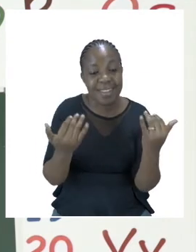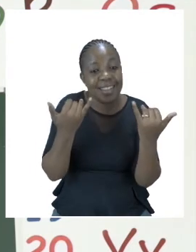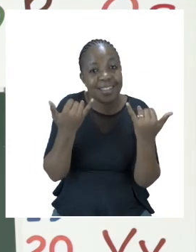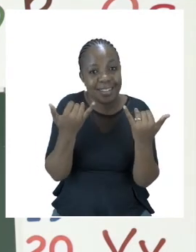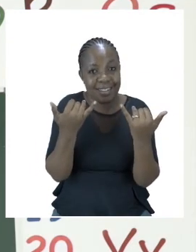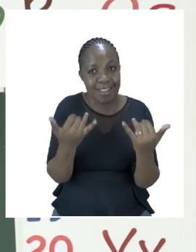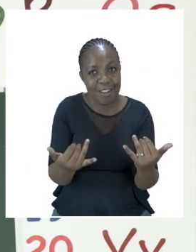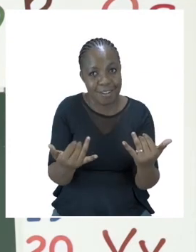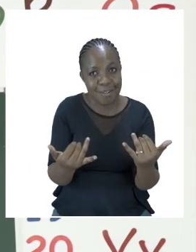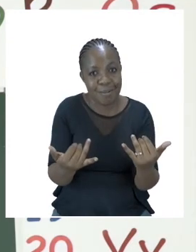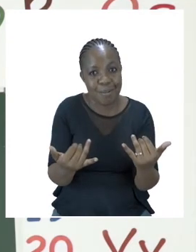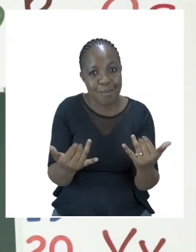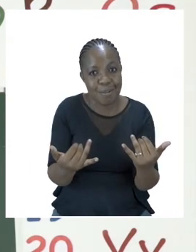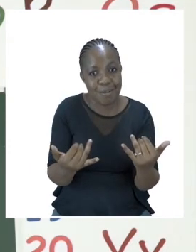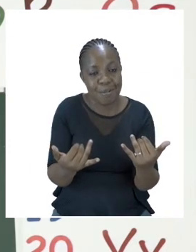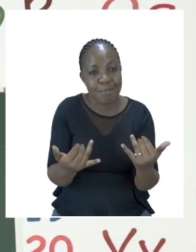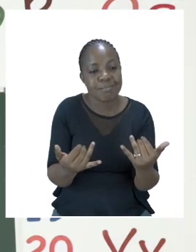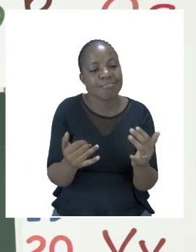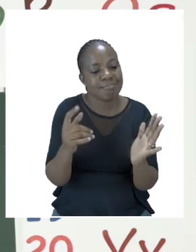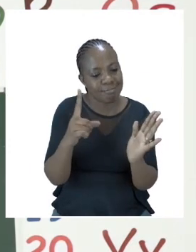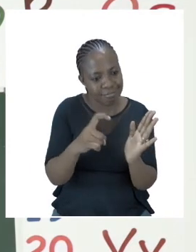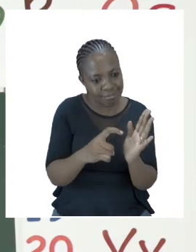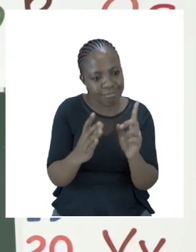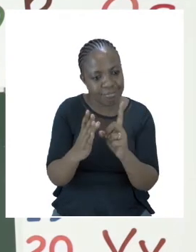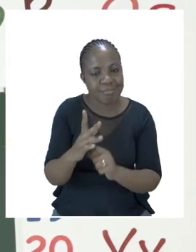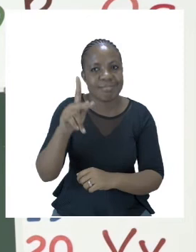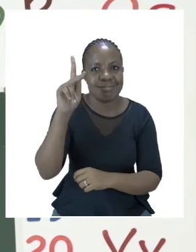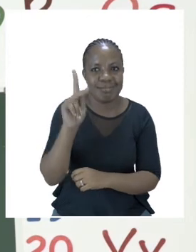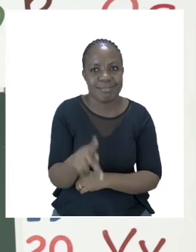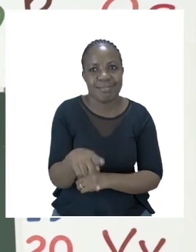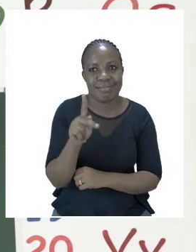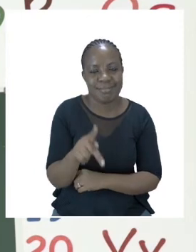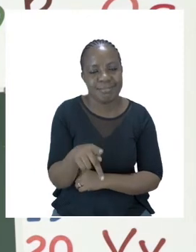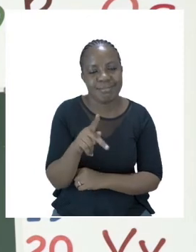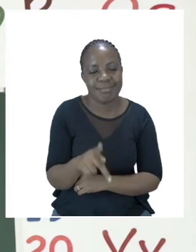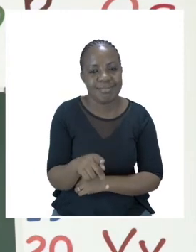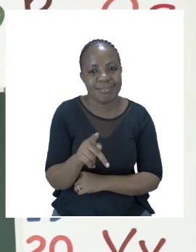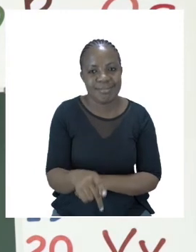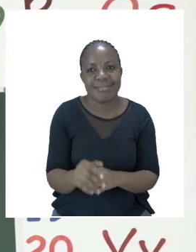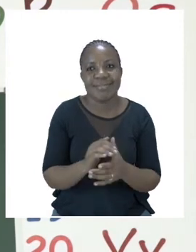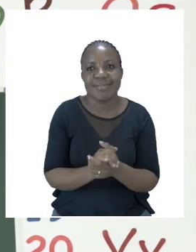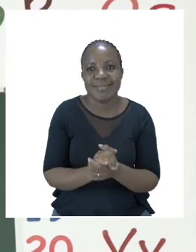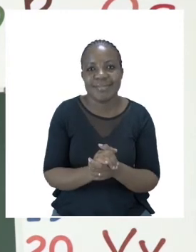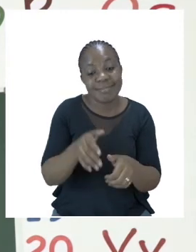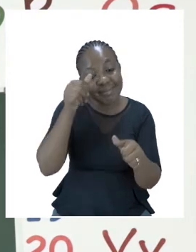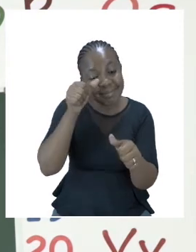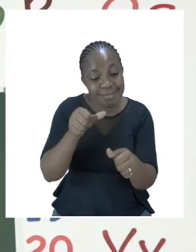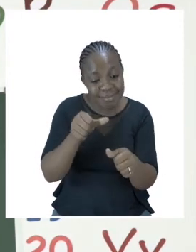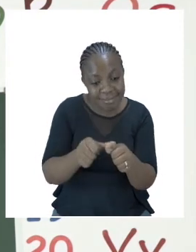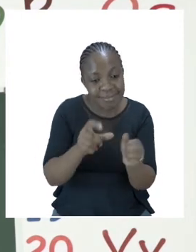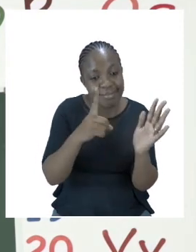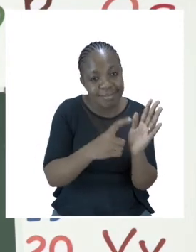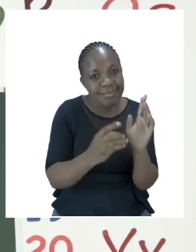it's very important grade twos for us to sanitize. Now remember when we are